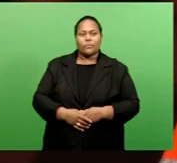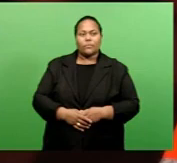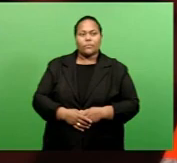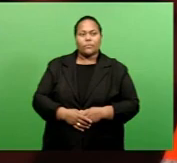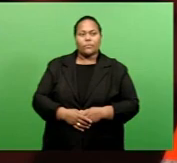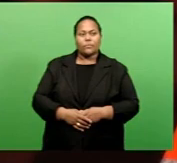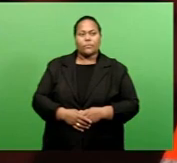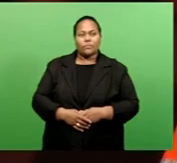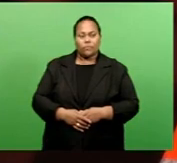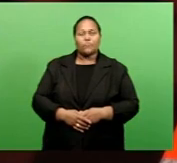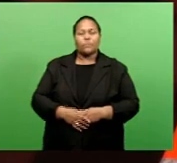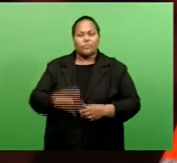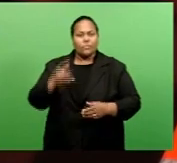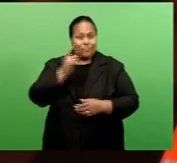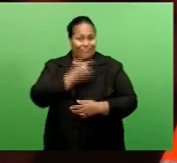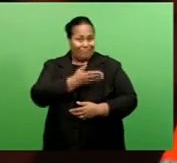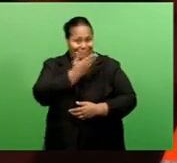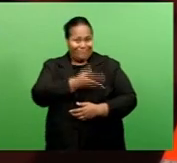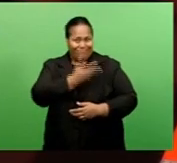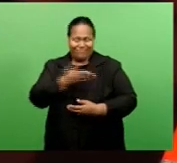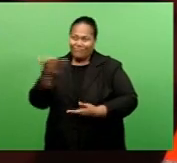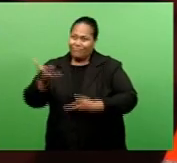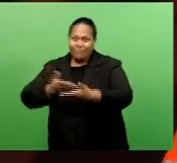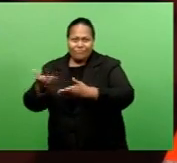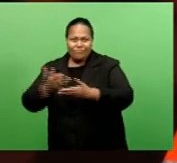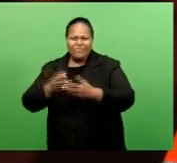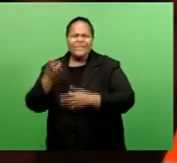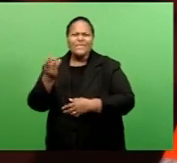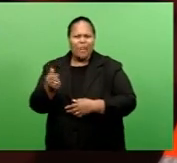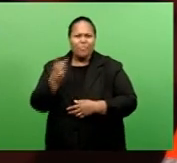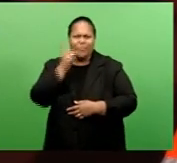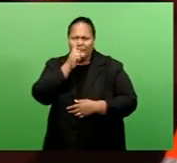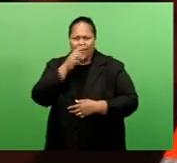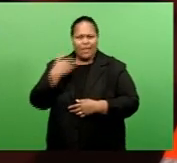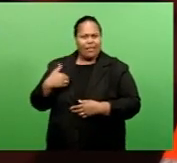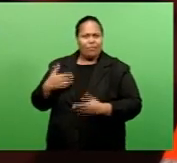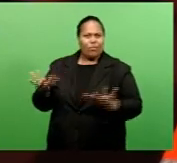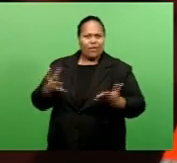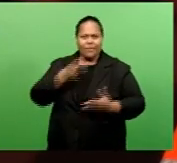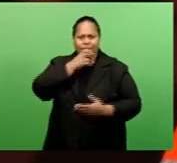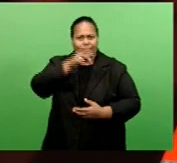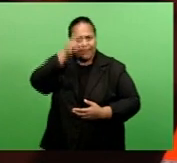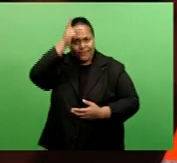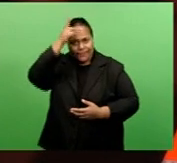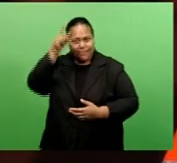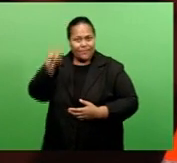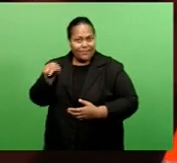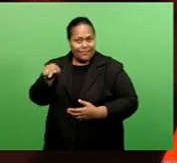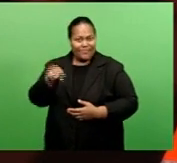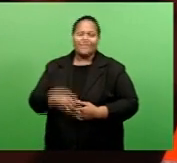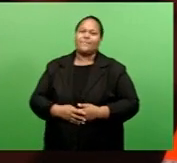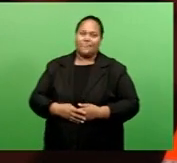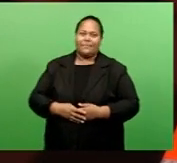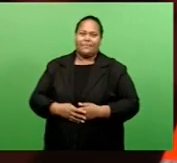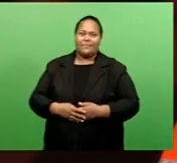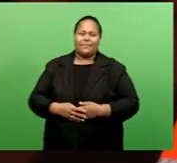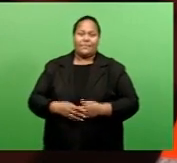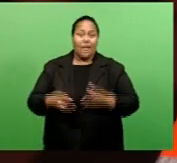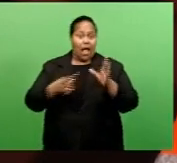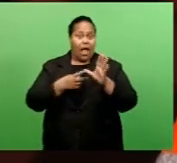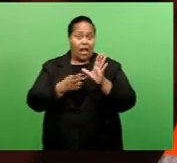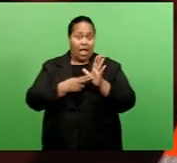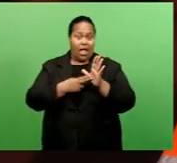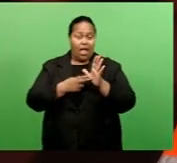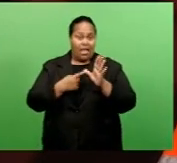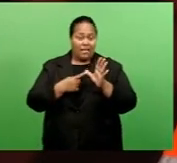I have been liaising very closely with some villages in Kandavo, as TC Ana is expected to make landfall on the island